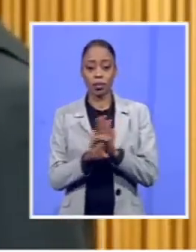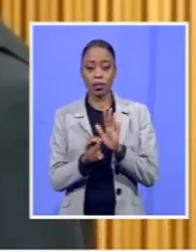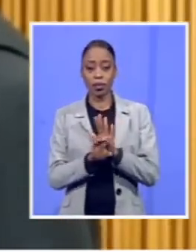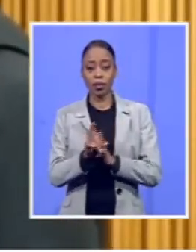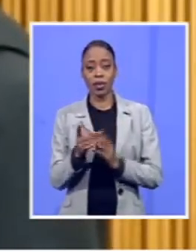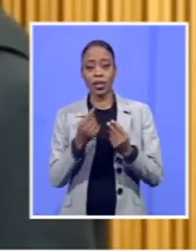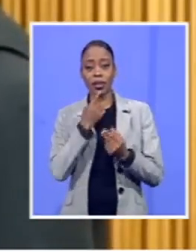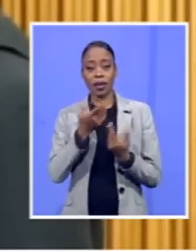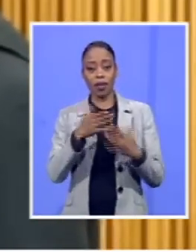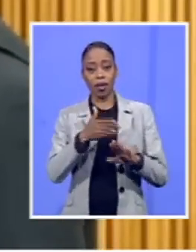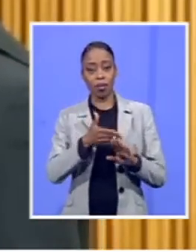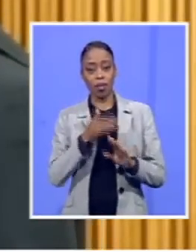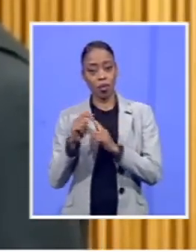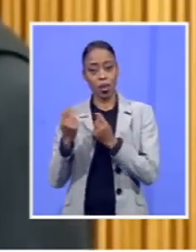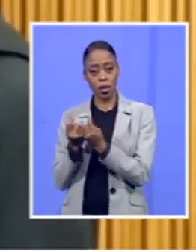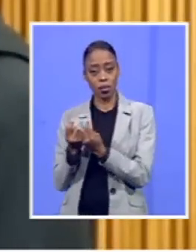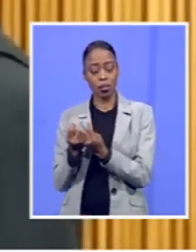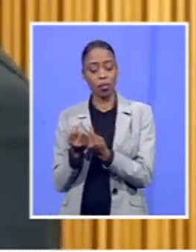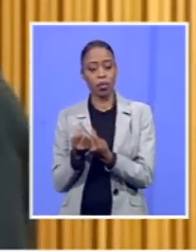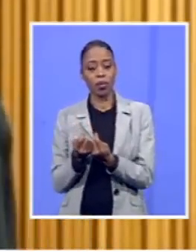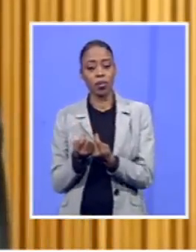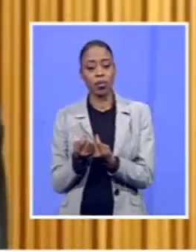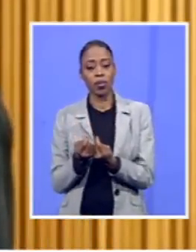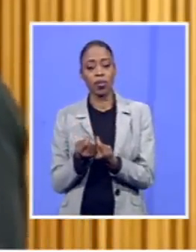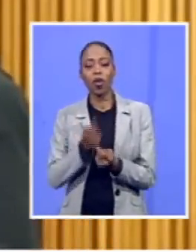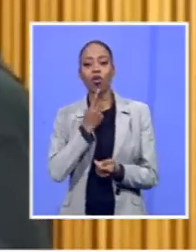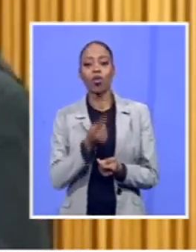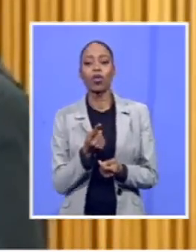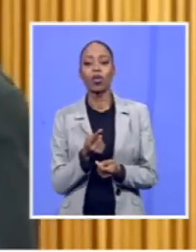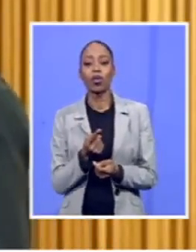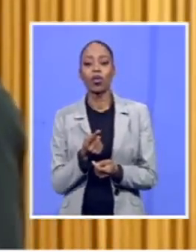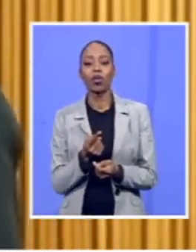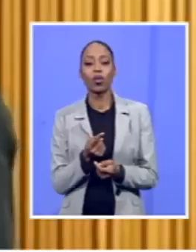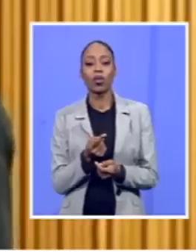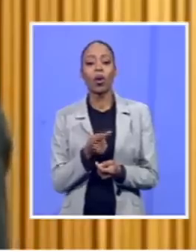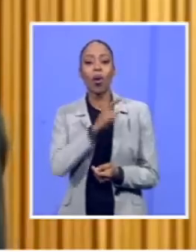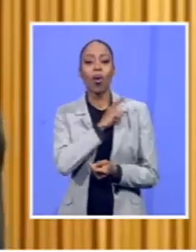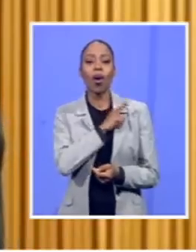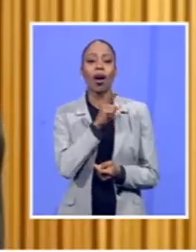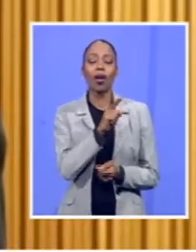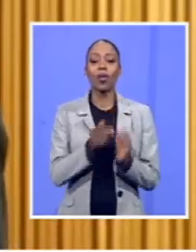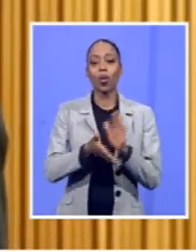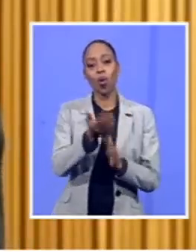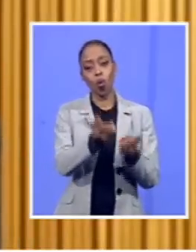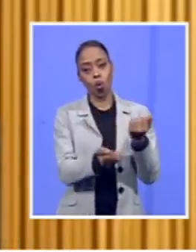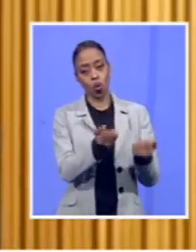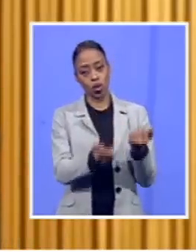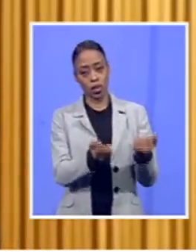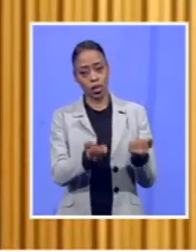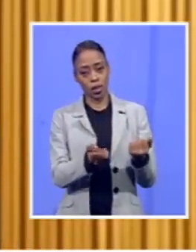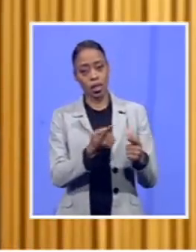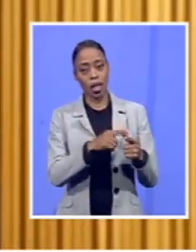was making to my team here. It's like saying, when you go to court